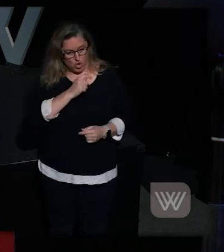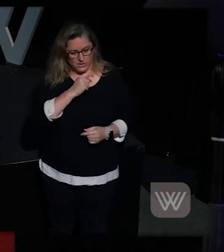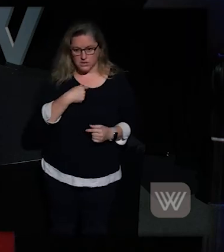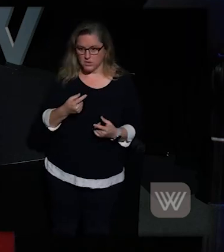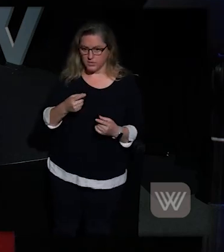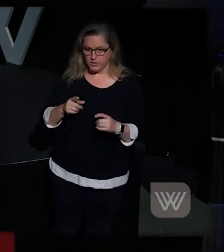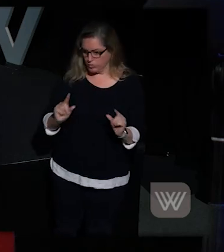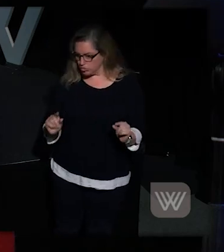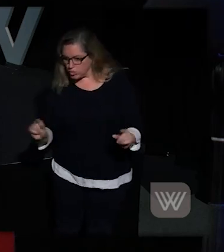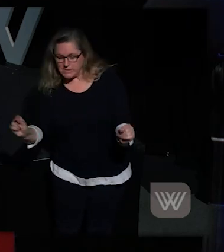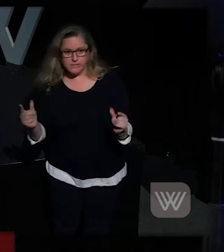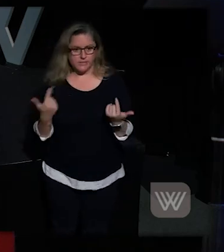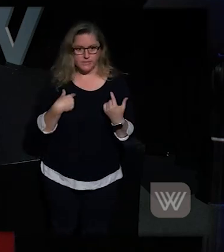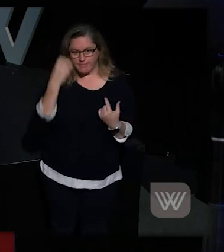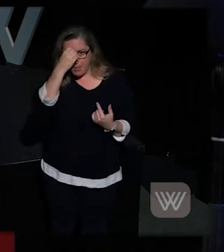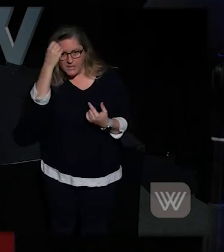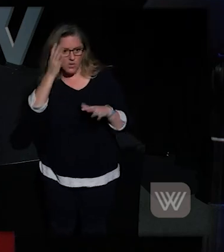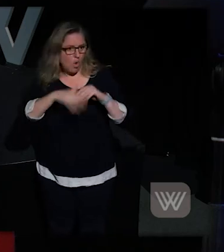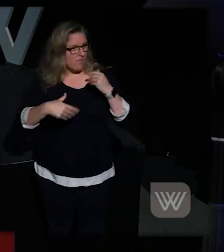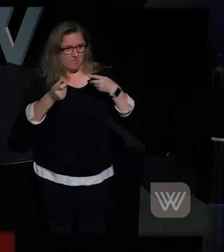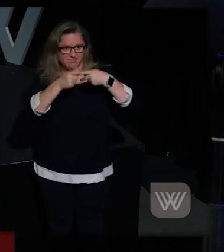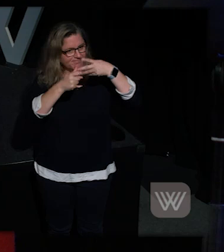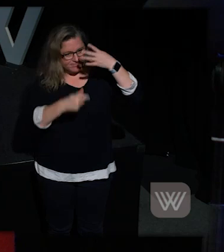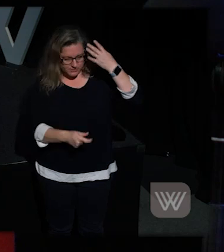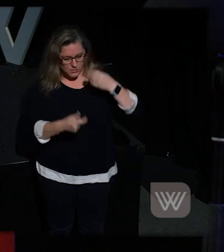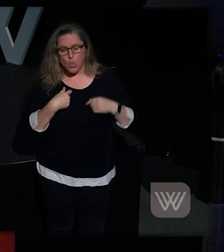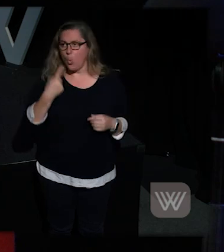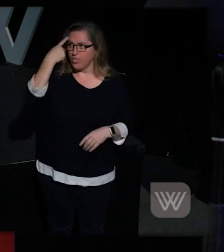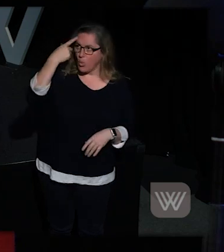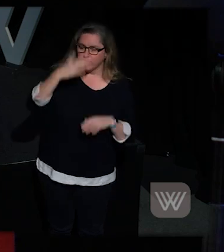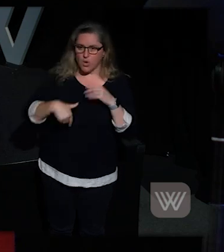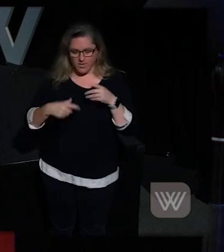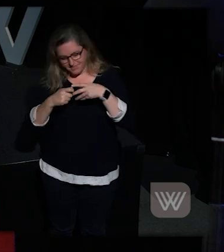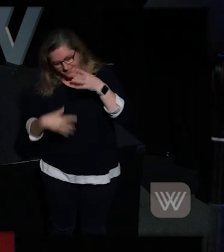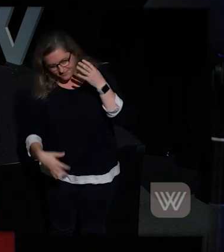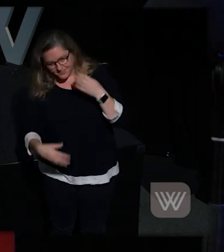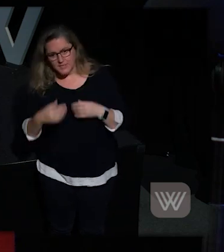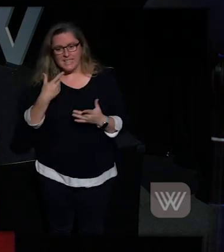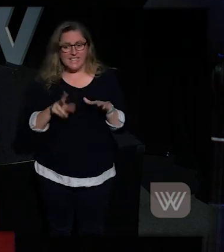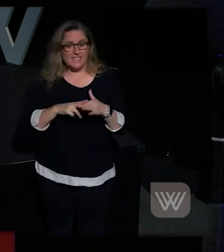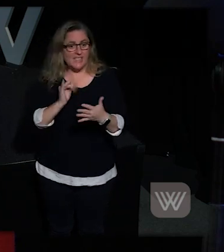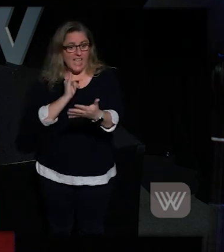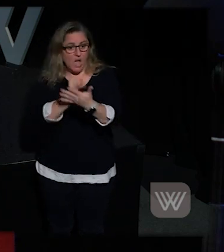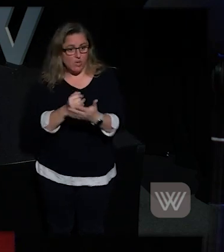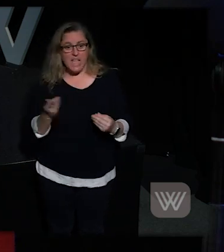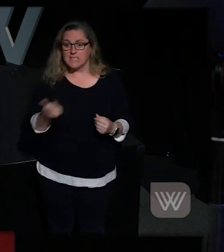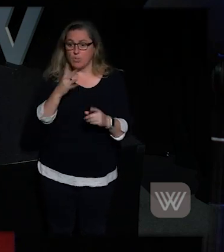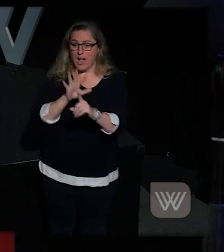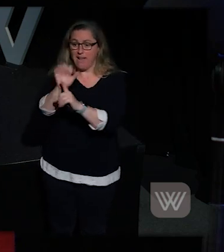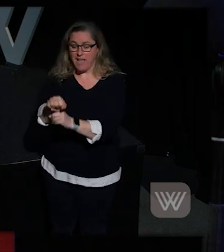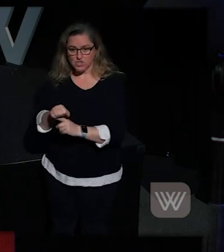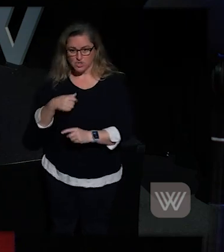put things out, you're tweeting things out, your opinion on different things or your thoughts on something. And if you make an error and someone catches